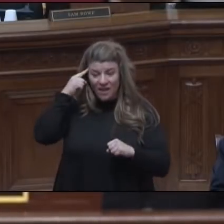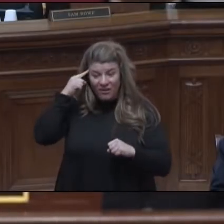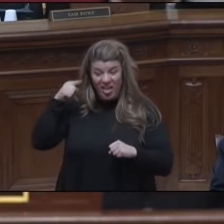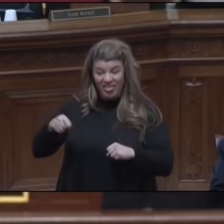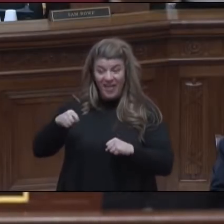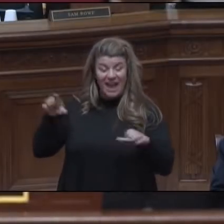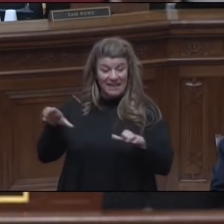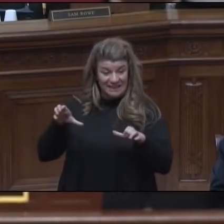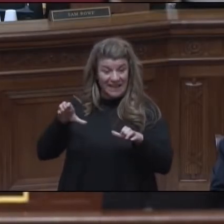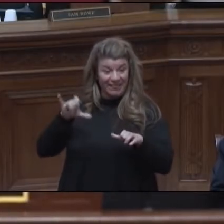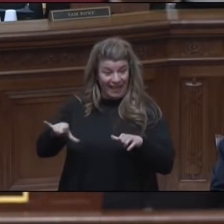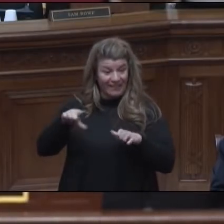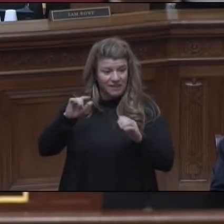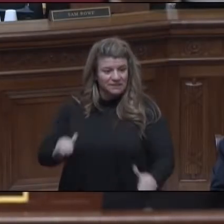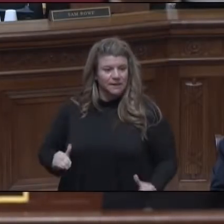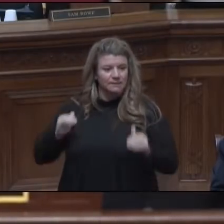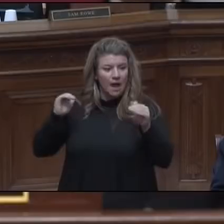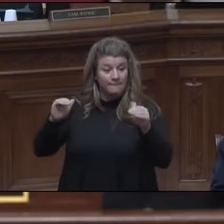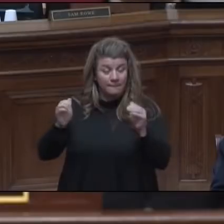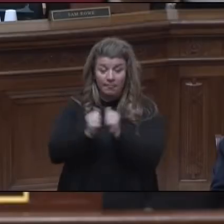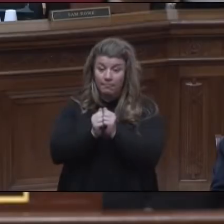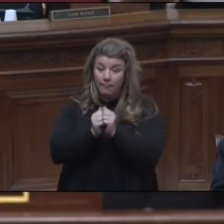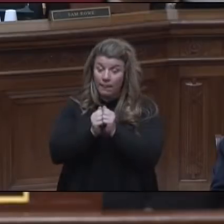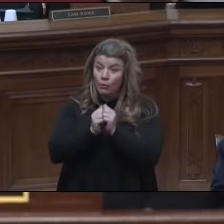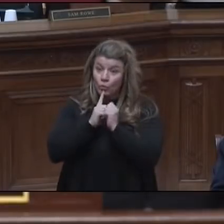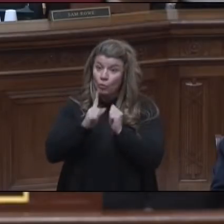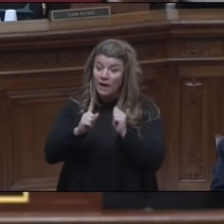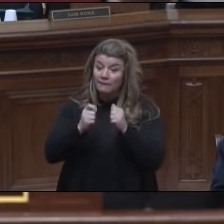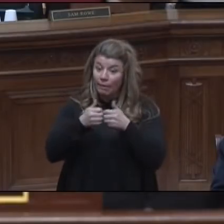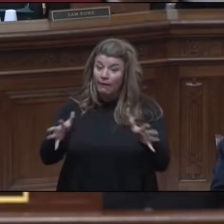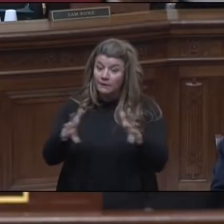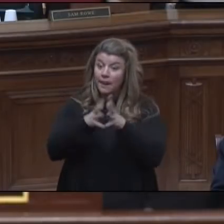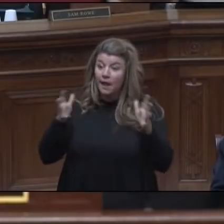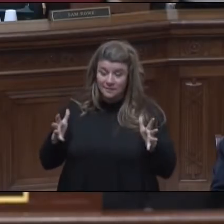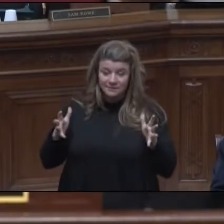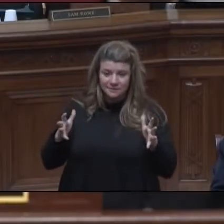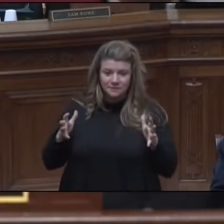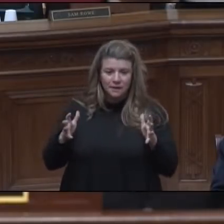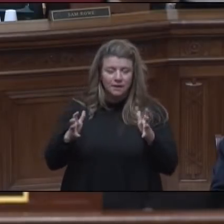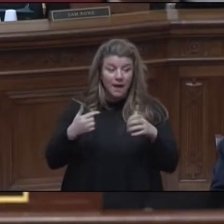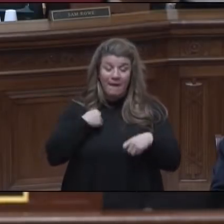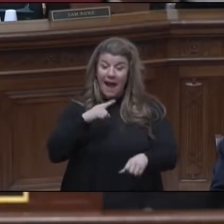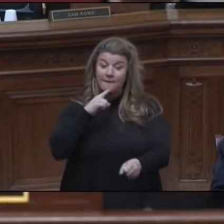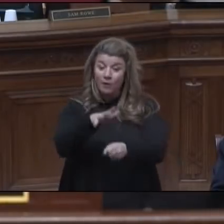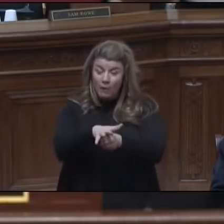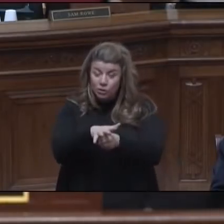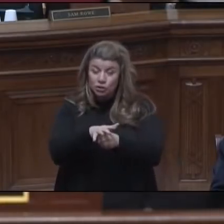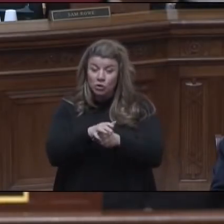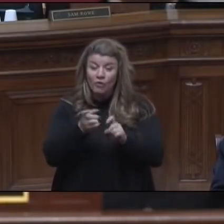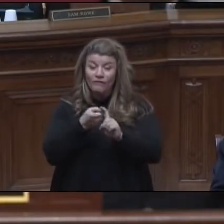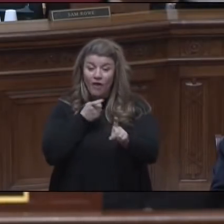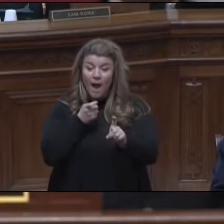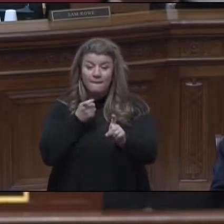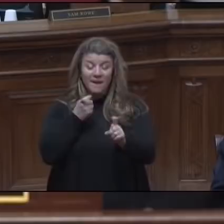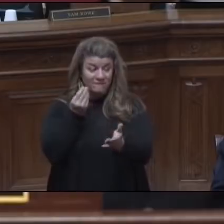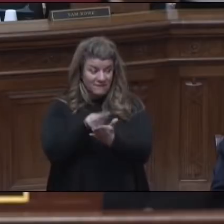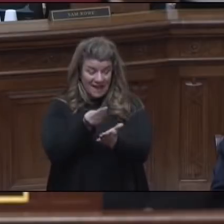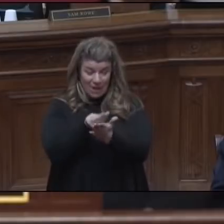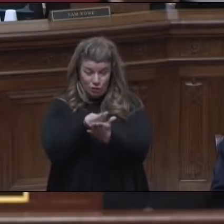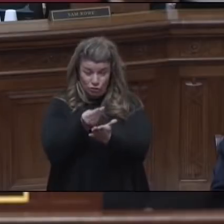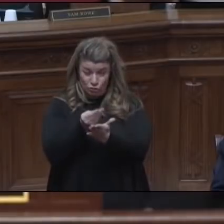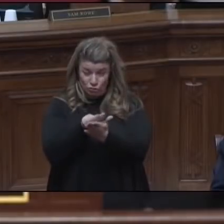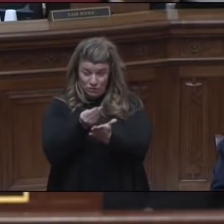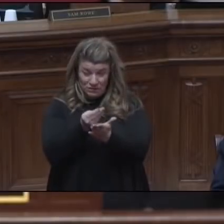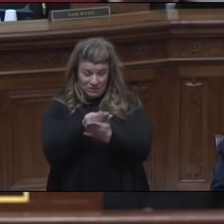They lost a lot, didn't they? They lost a lot. Well, I'll promise you from the standpoint from a financial trip,